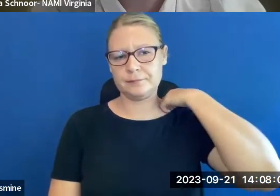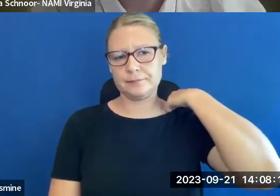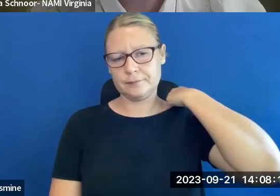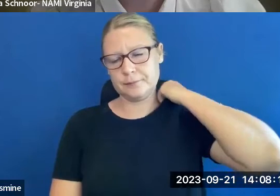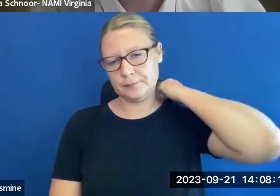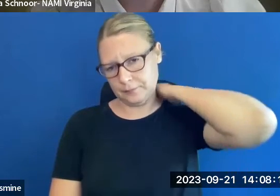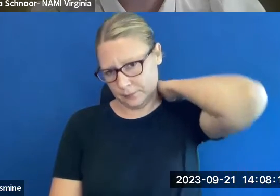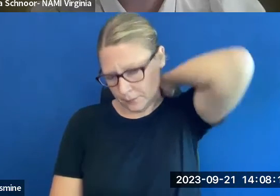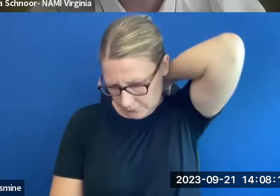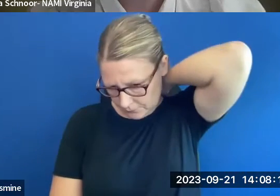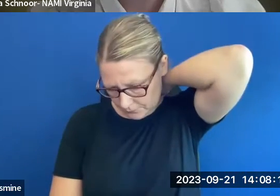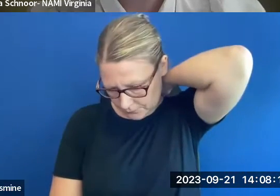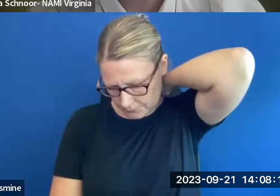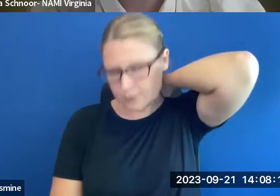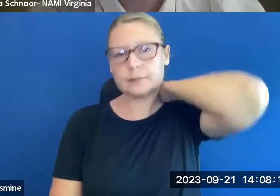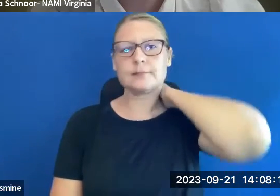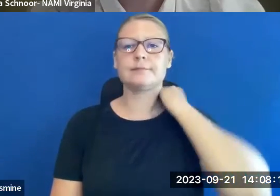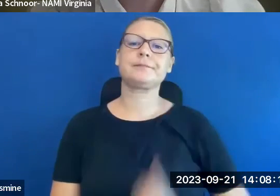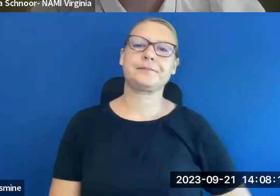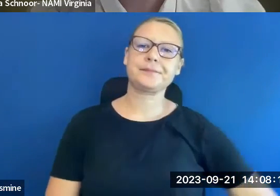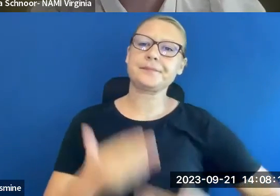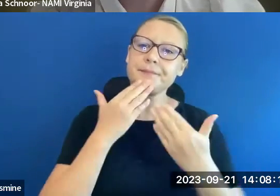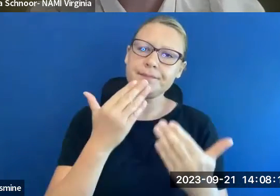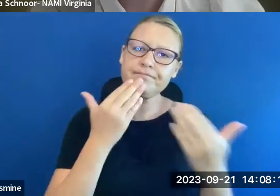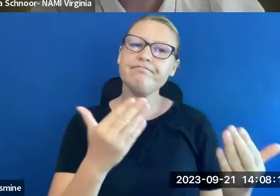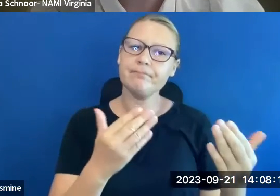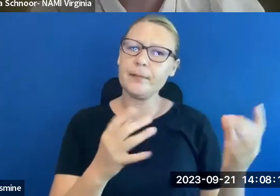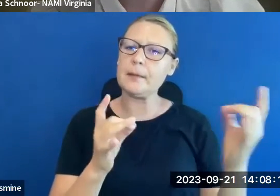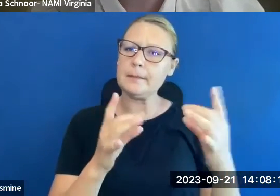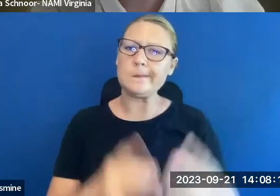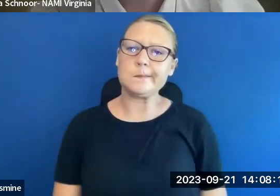Great. Thank you so much for that insight.